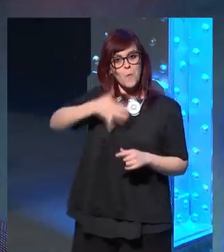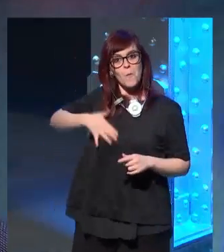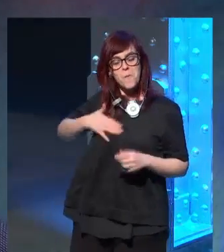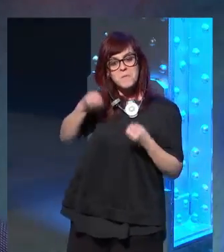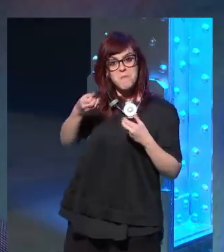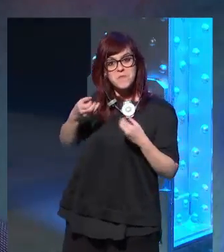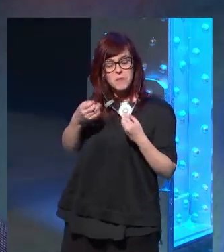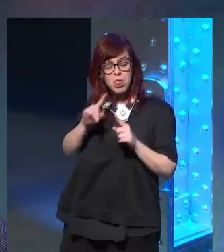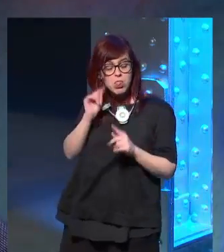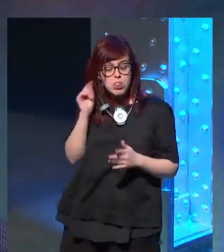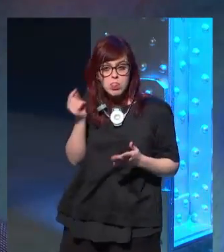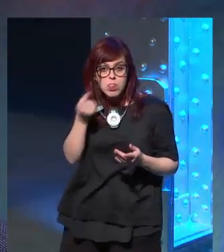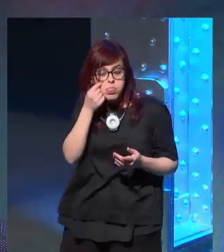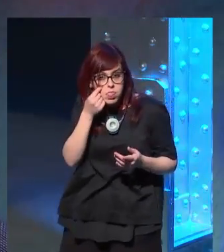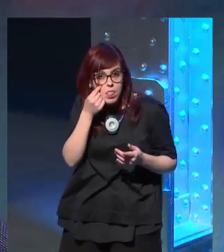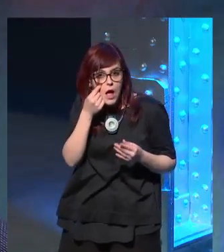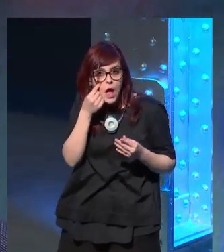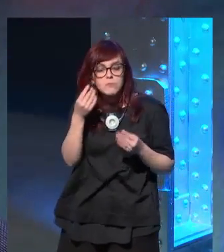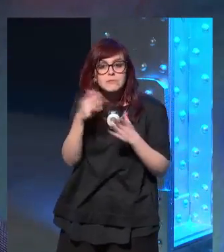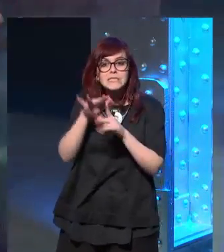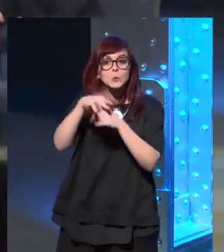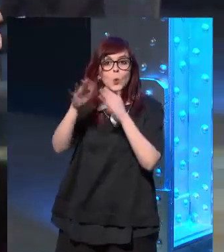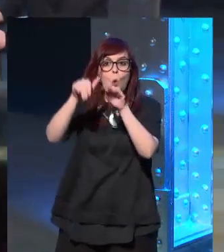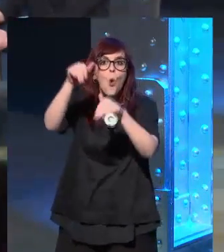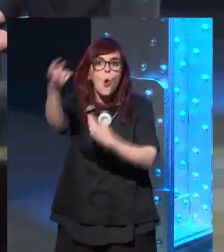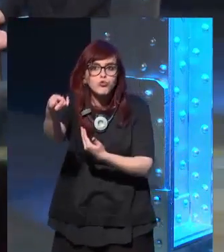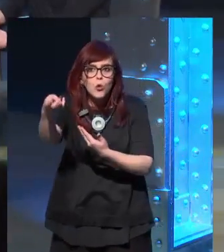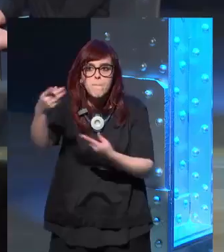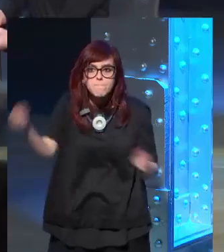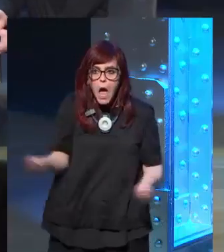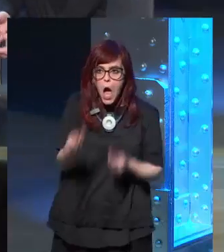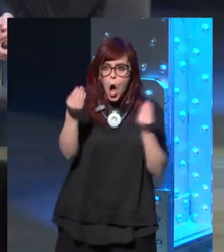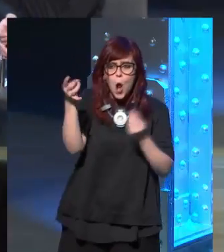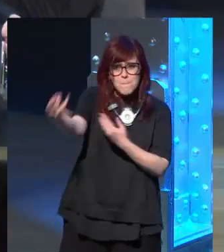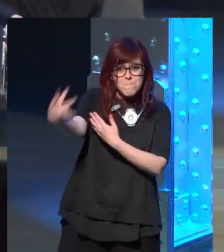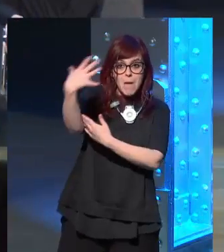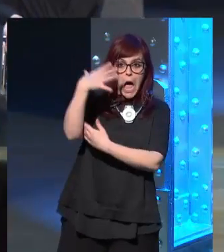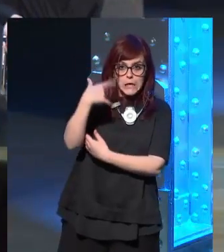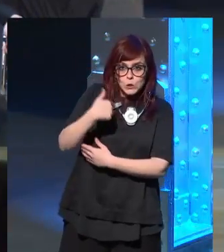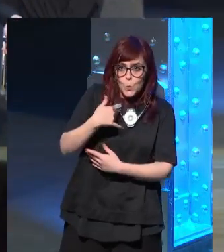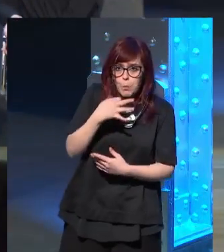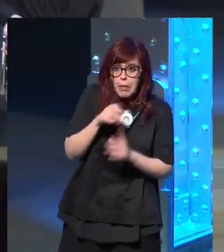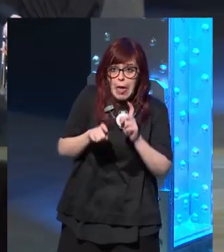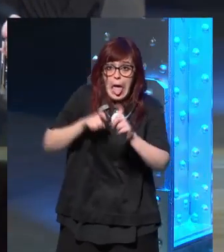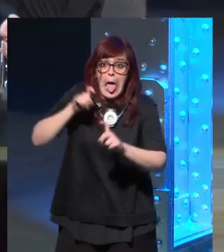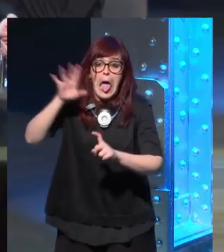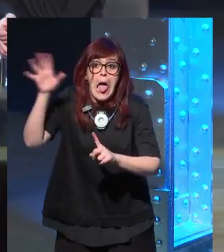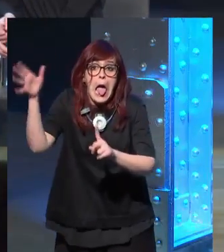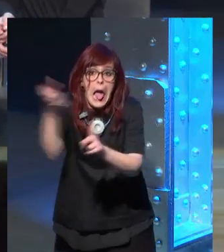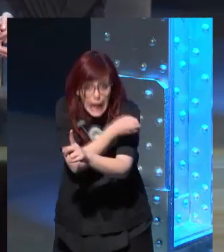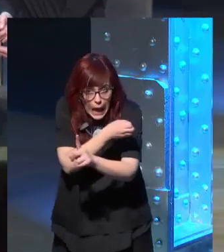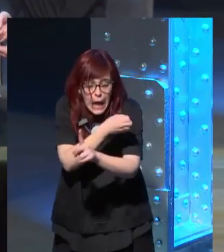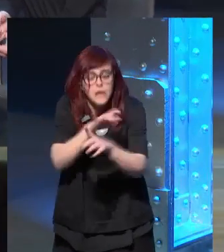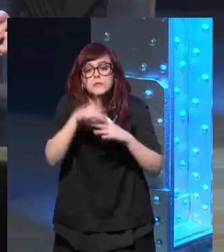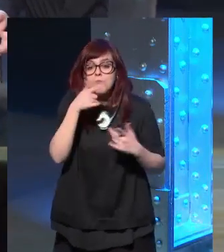of what is possible in life. So in that sense, you could say that ignorance can be